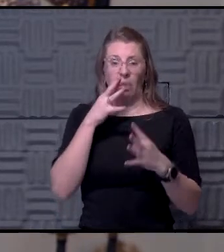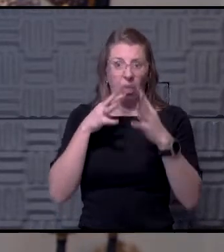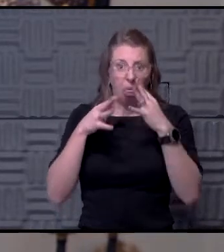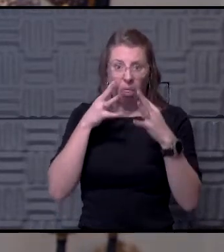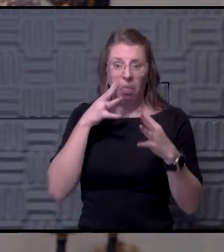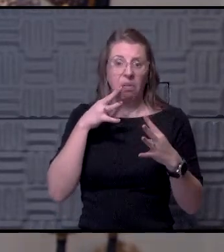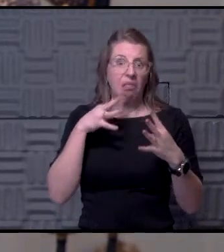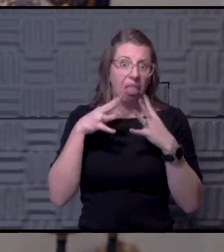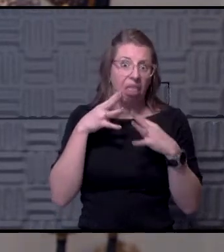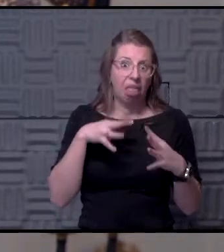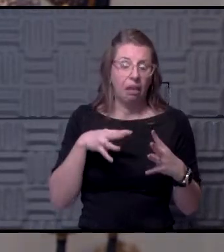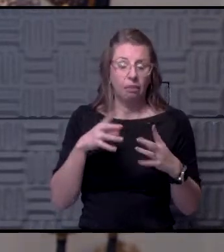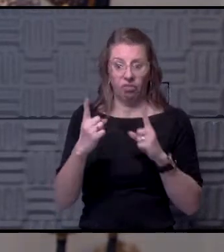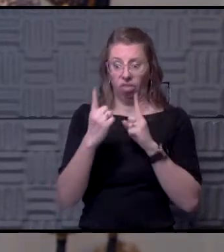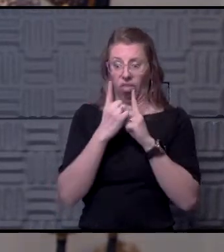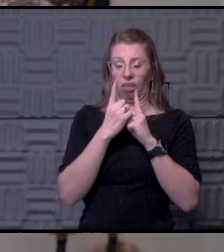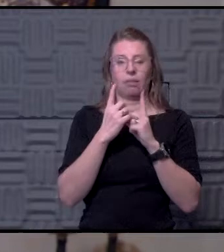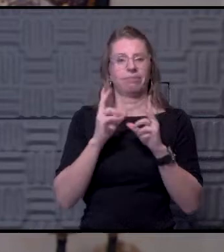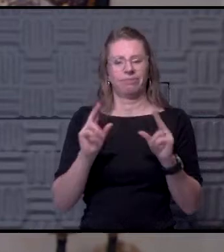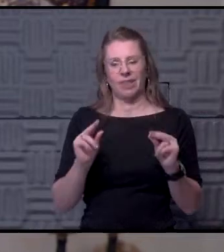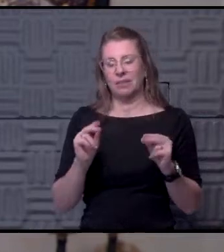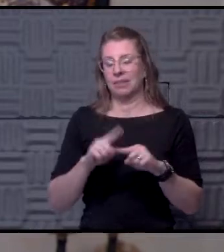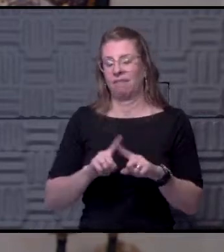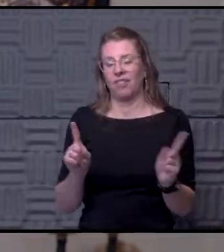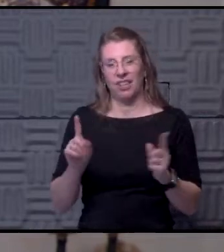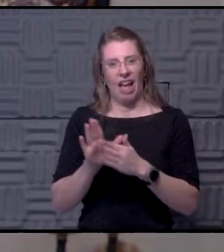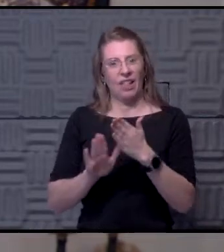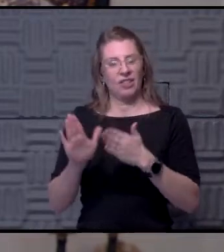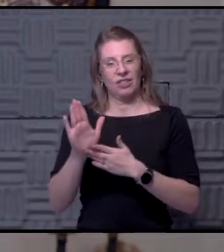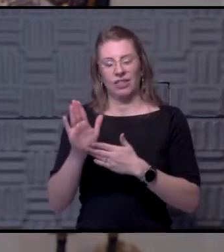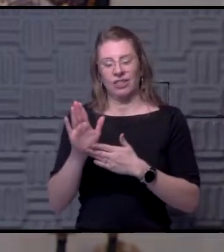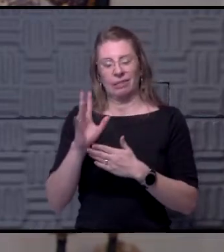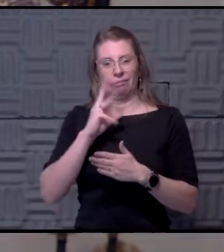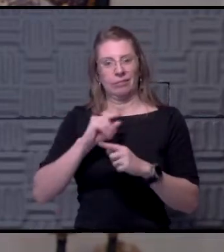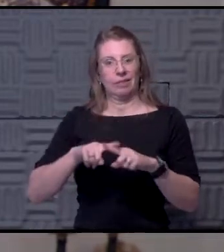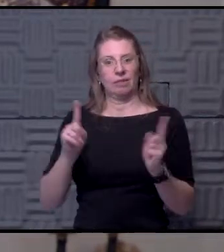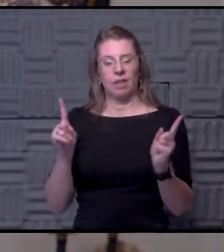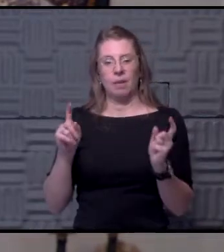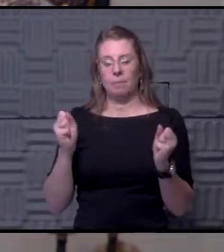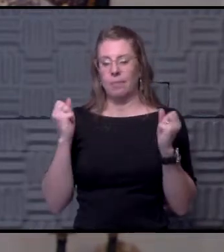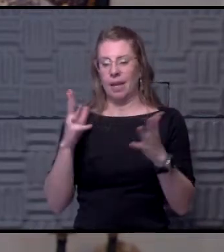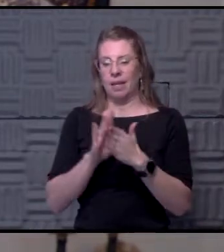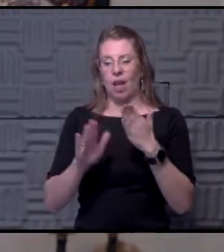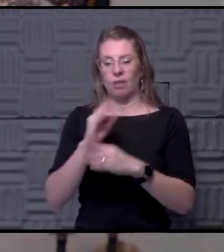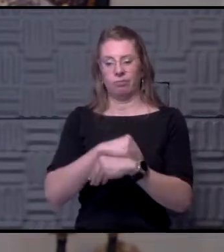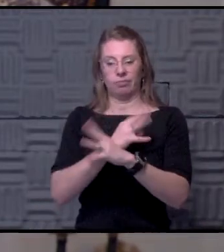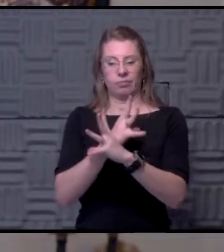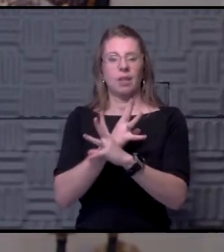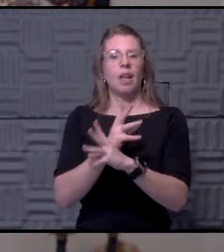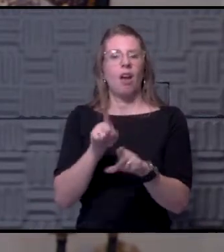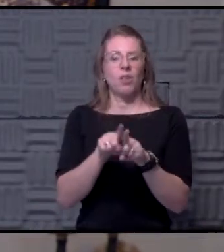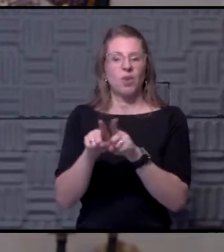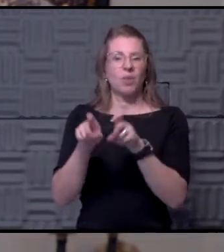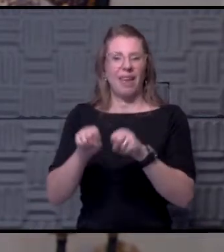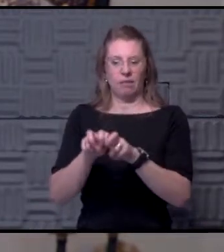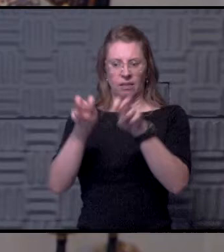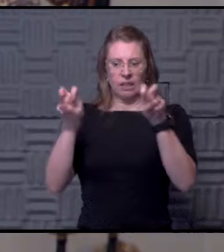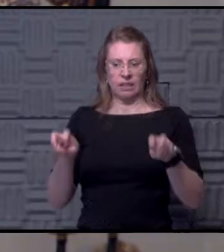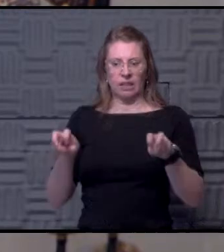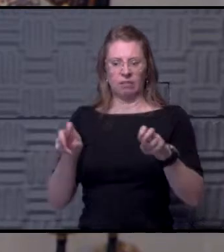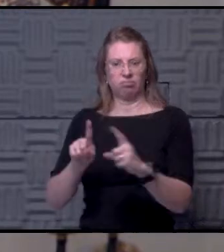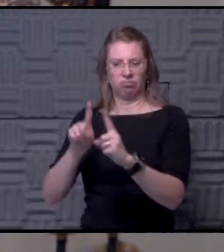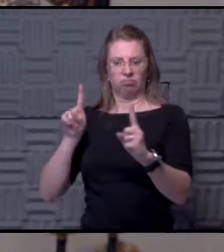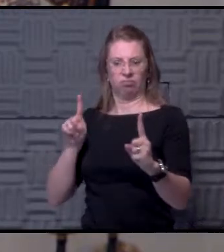drooling on you and everything? No. College, a lot of colleges are remote anyway, and certainly they can distance well.